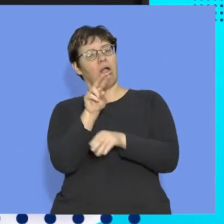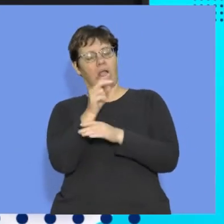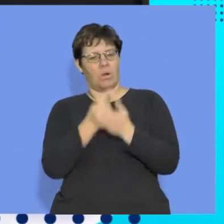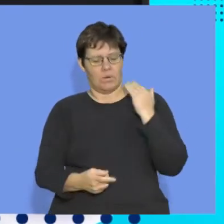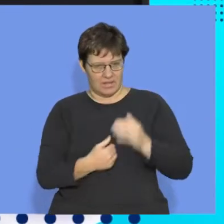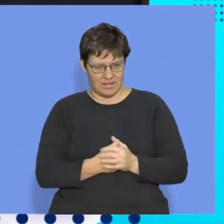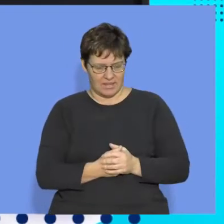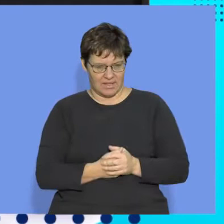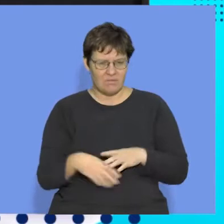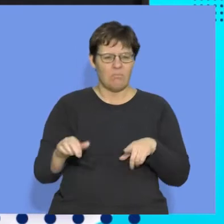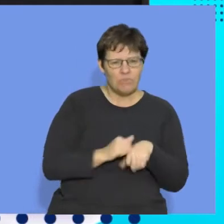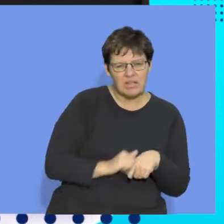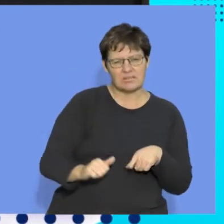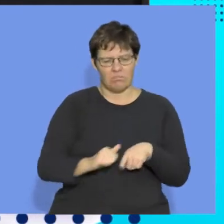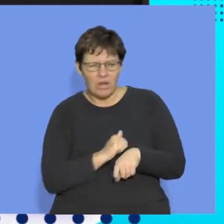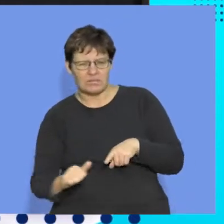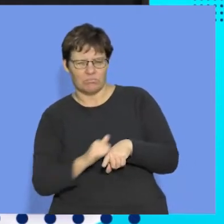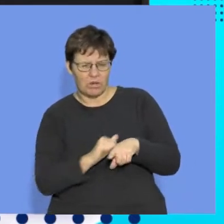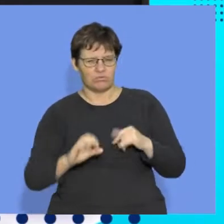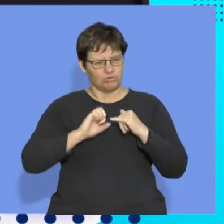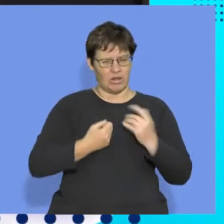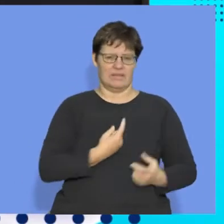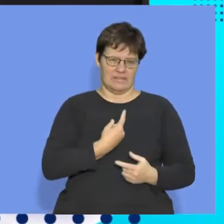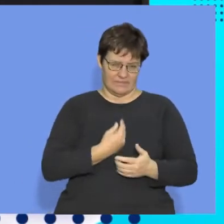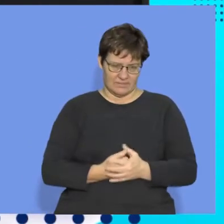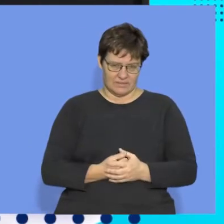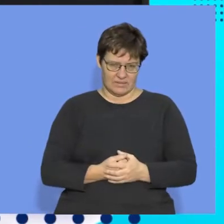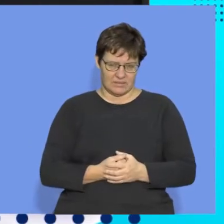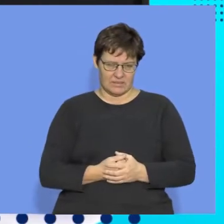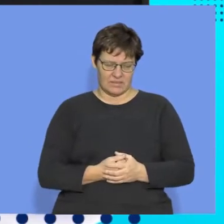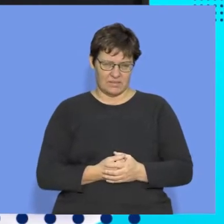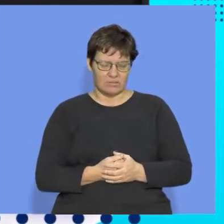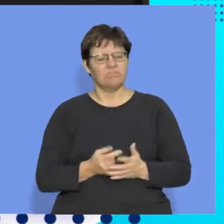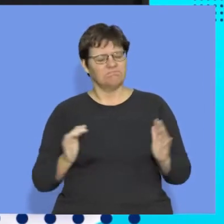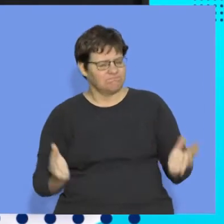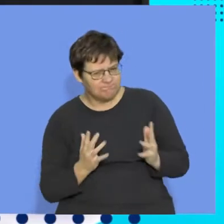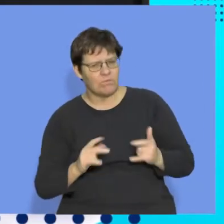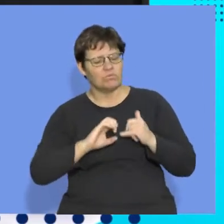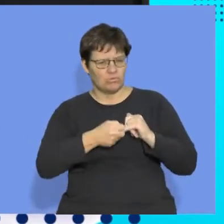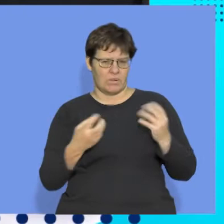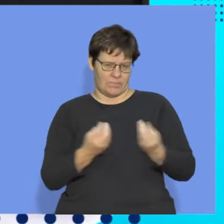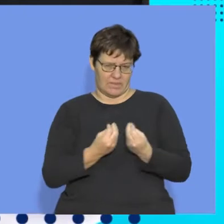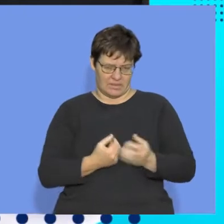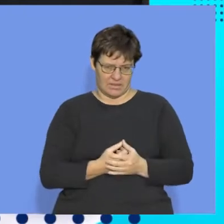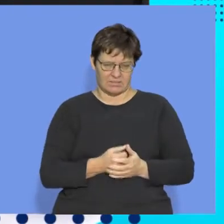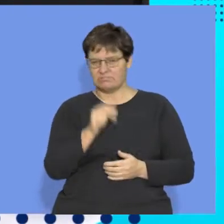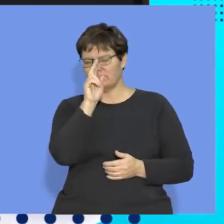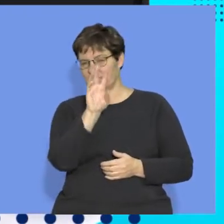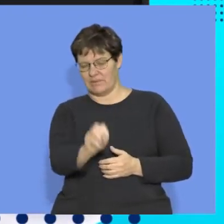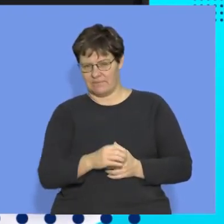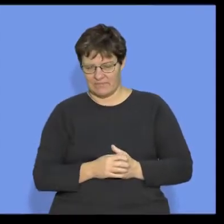We practice, and we try problems. And I really encourage you to try some of the problems with us. Okay, let's see what we have